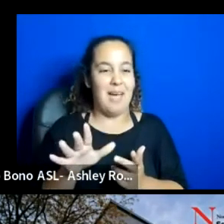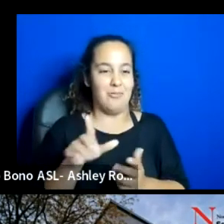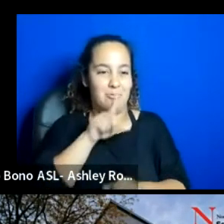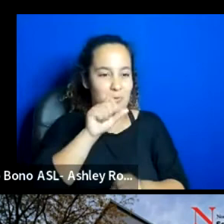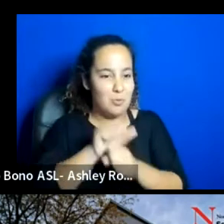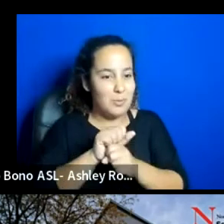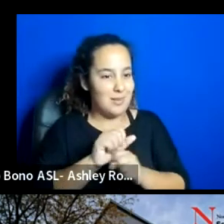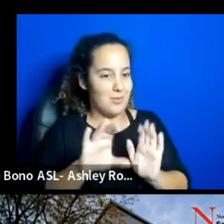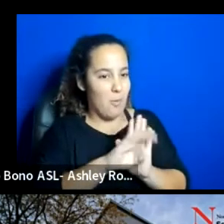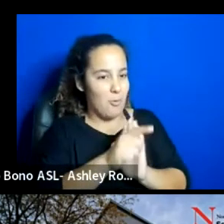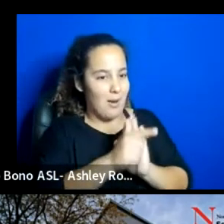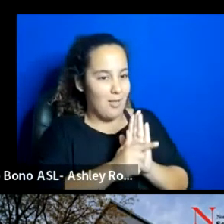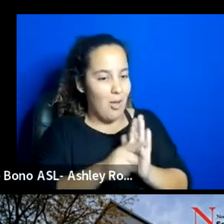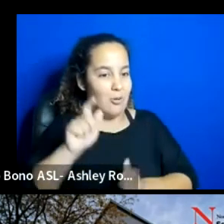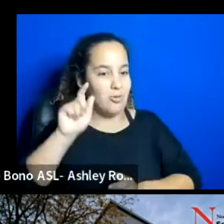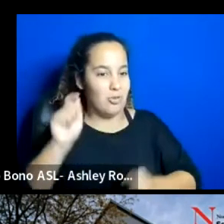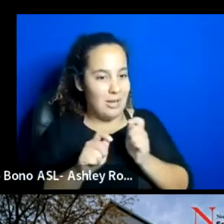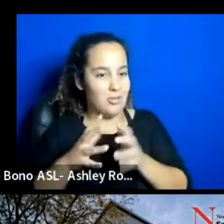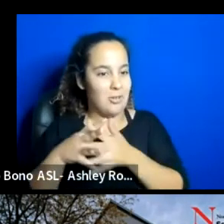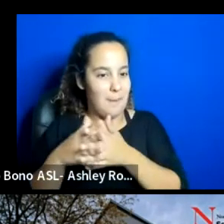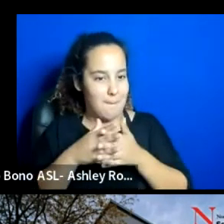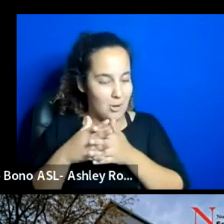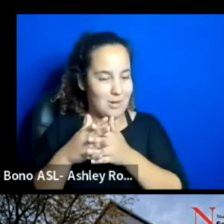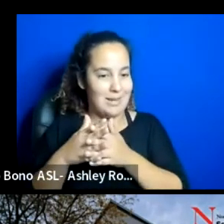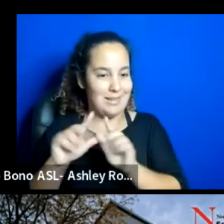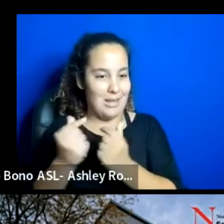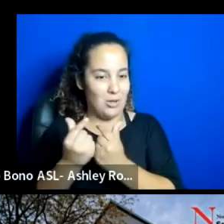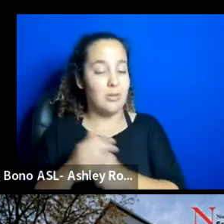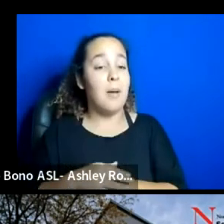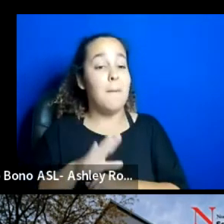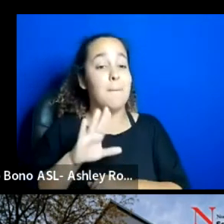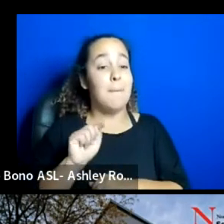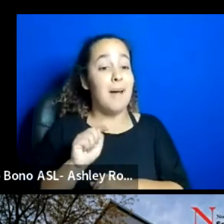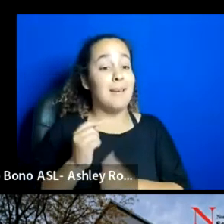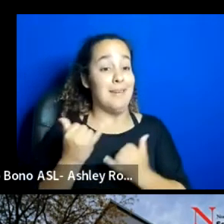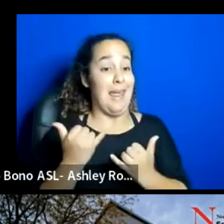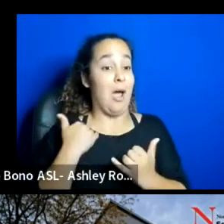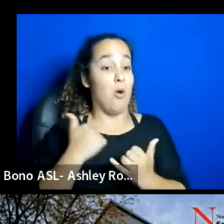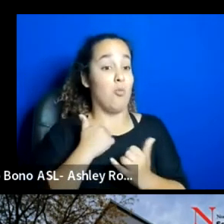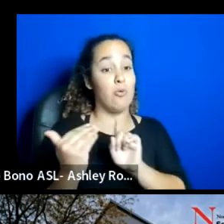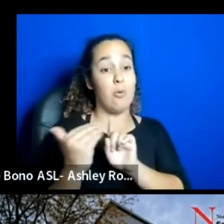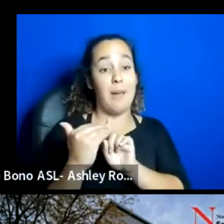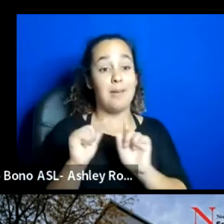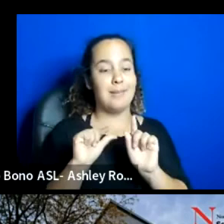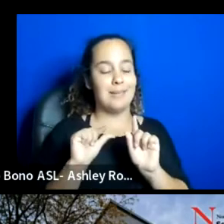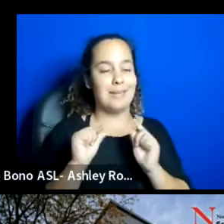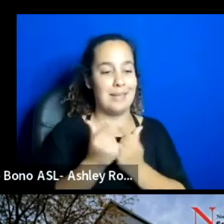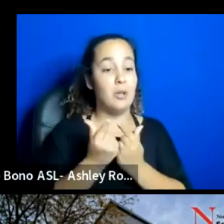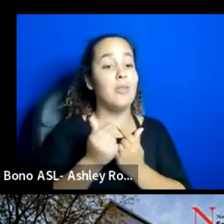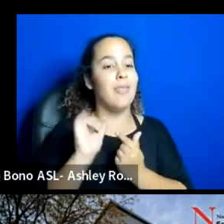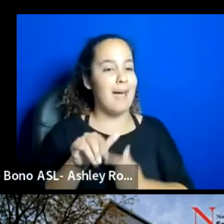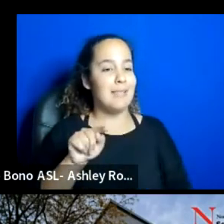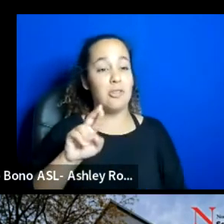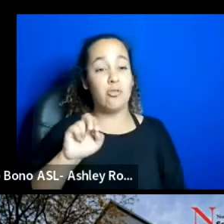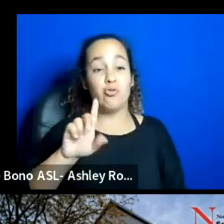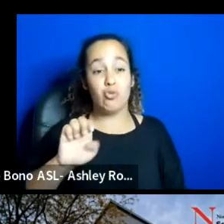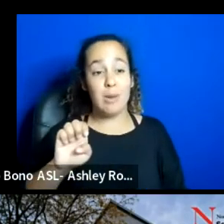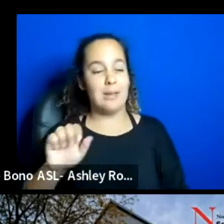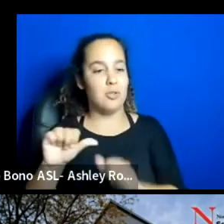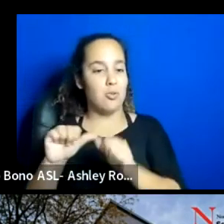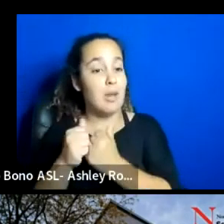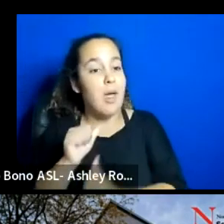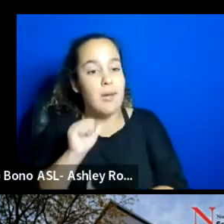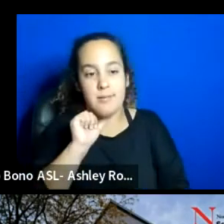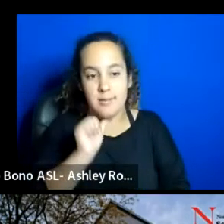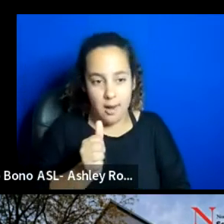impetus, for instance, of the American Guild? Although we are reminded that the Guild is a trade association and not a union, I was